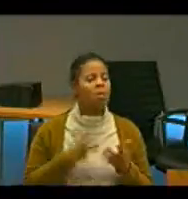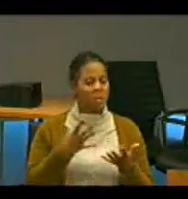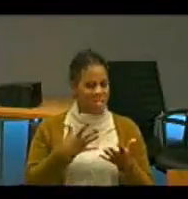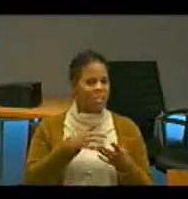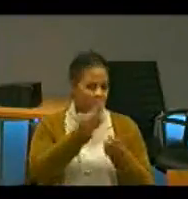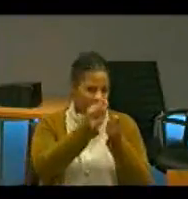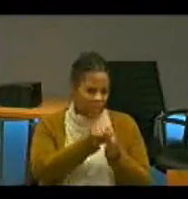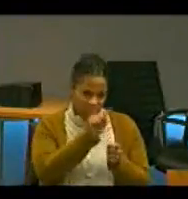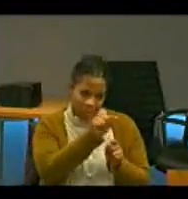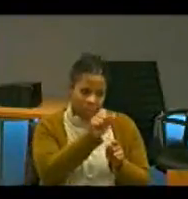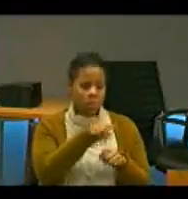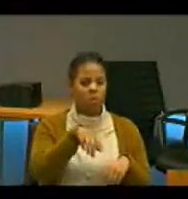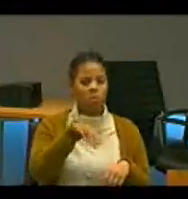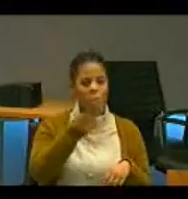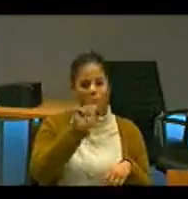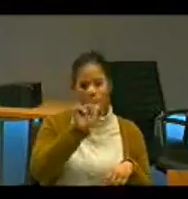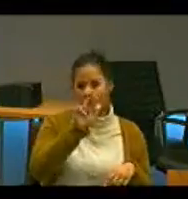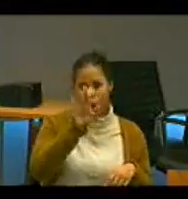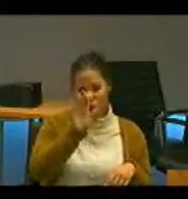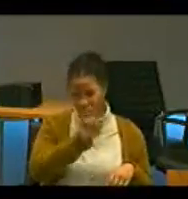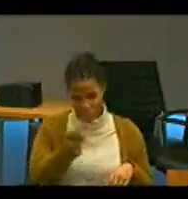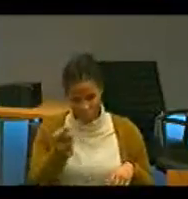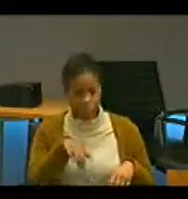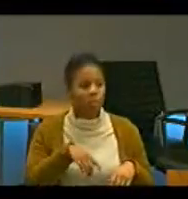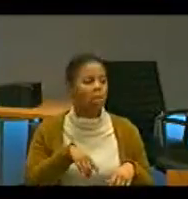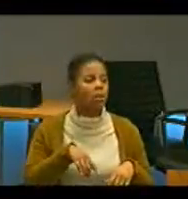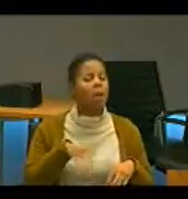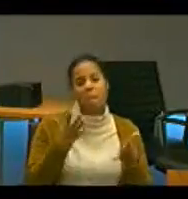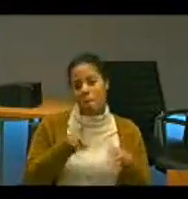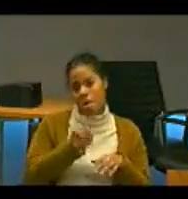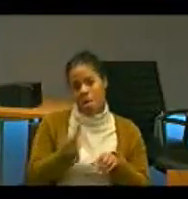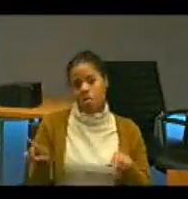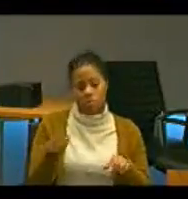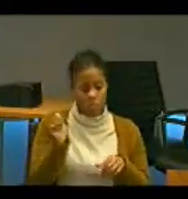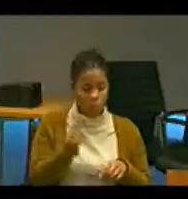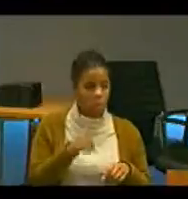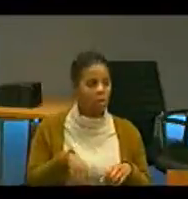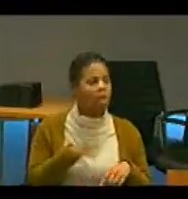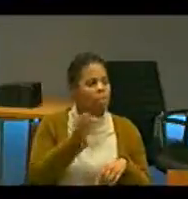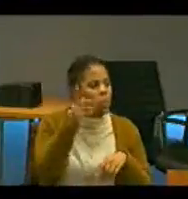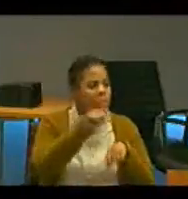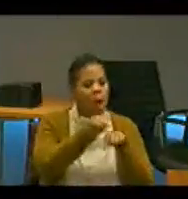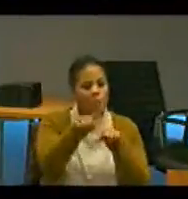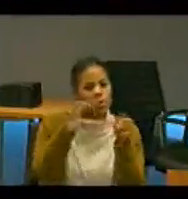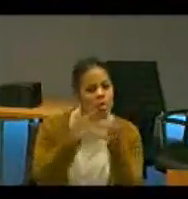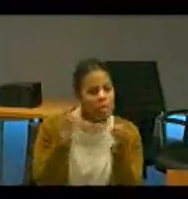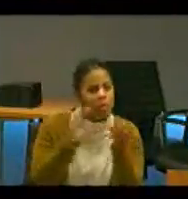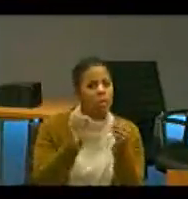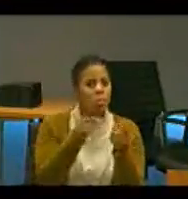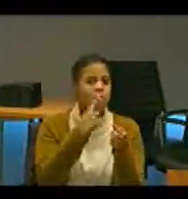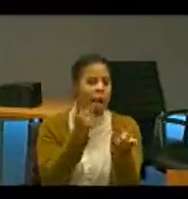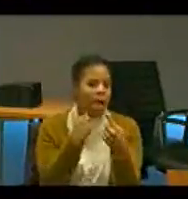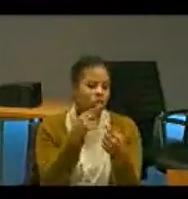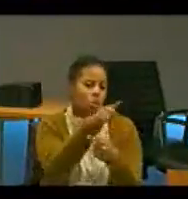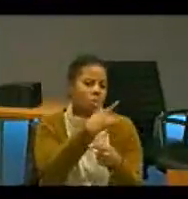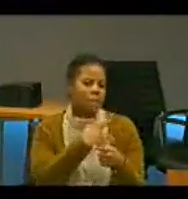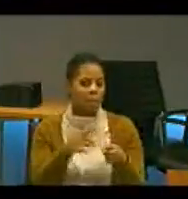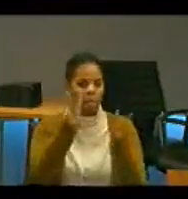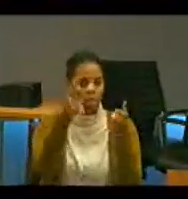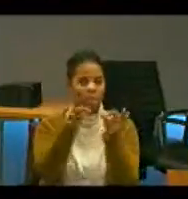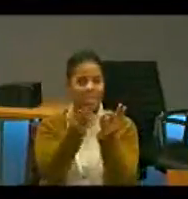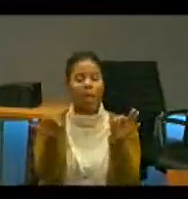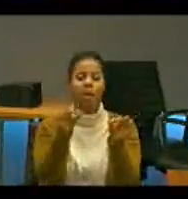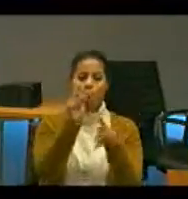Bargava, but maybe to everybody as well. A couple of times in your testimony and answers to questions, you've used the phrase, "what